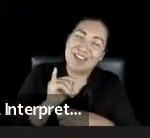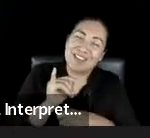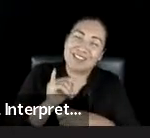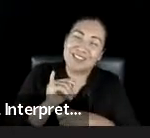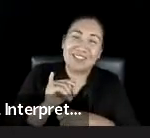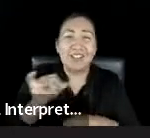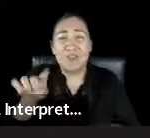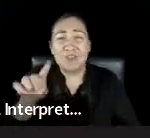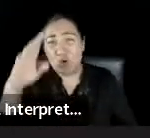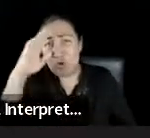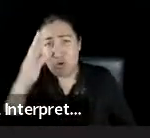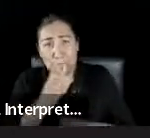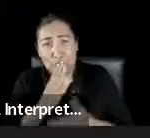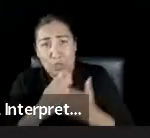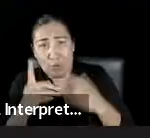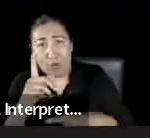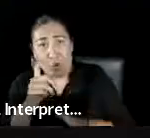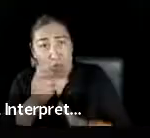call